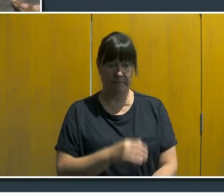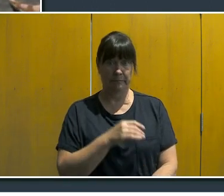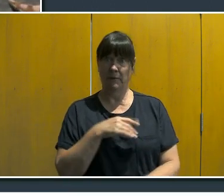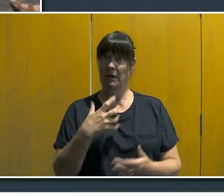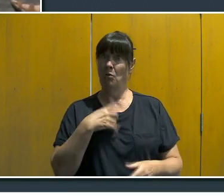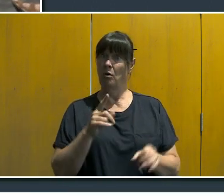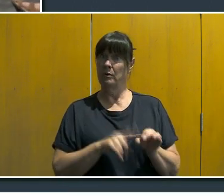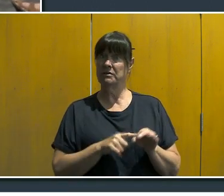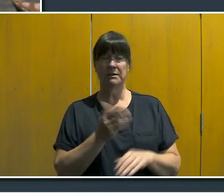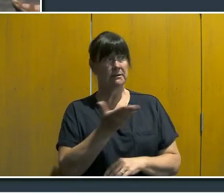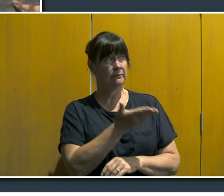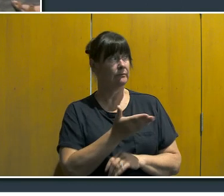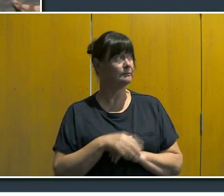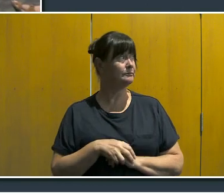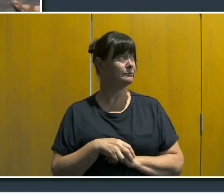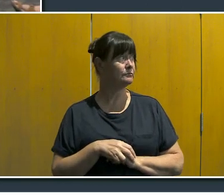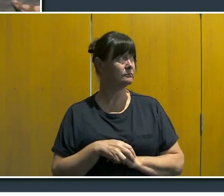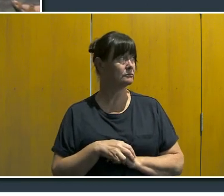further questions for James?